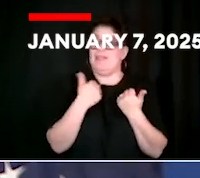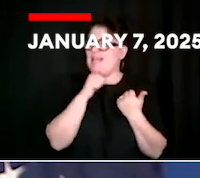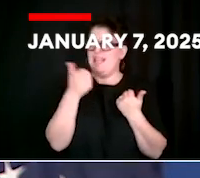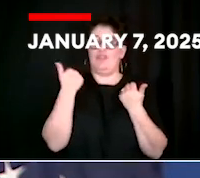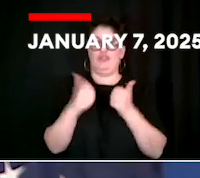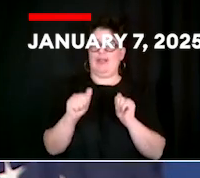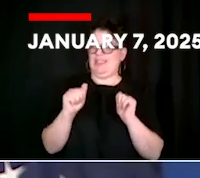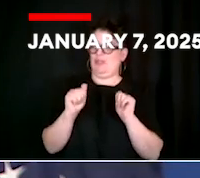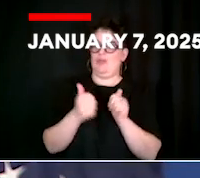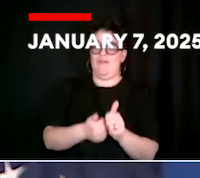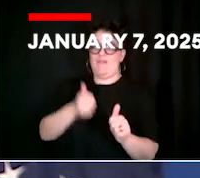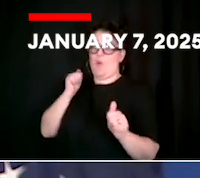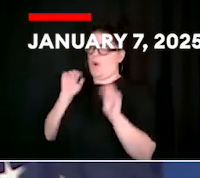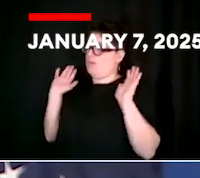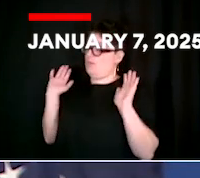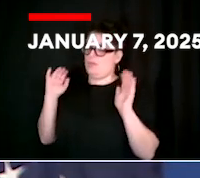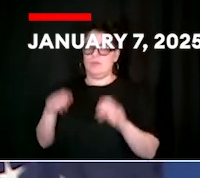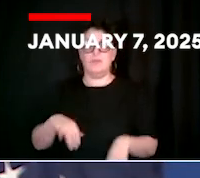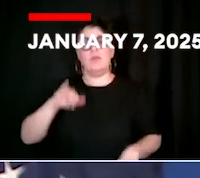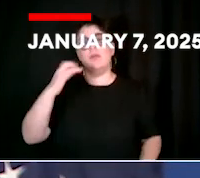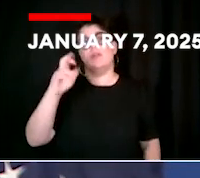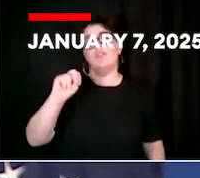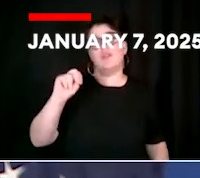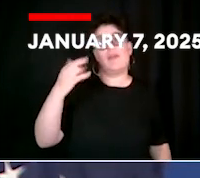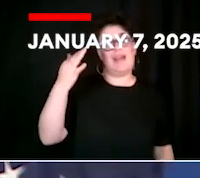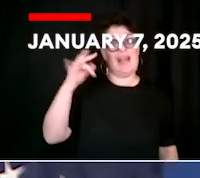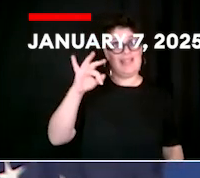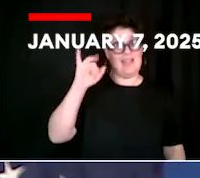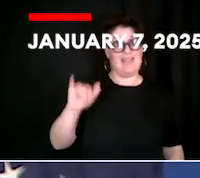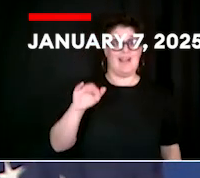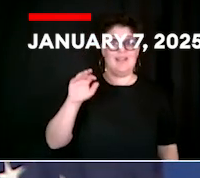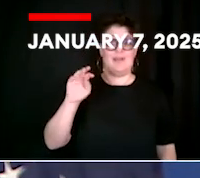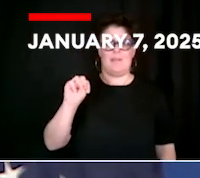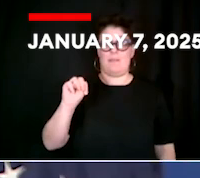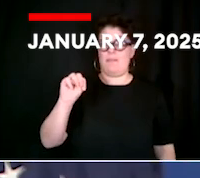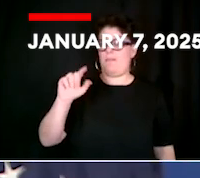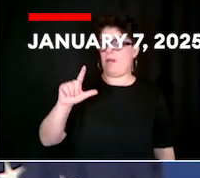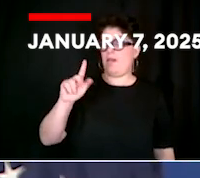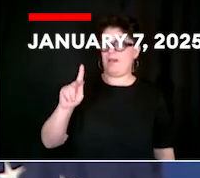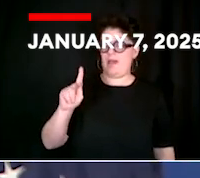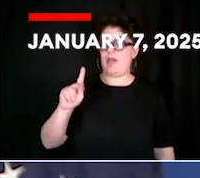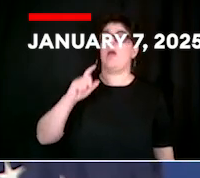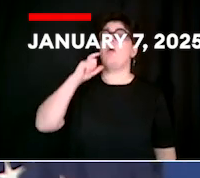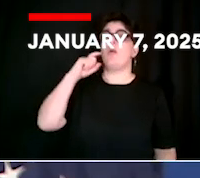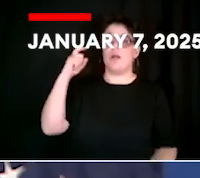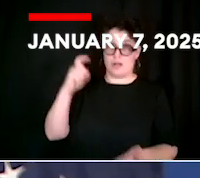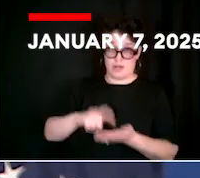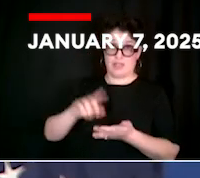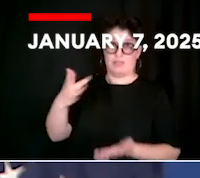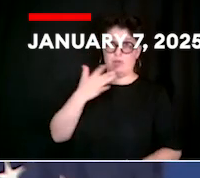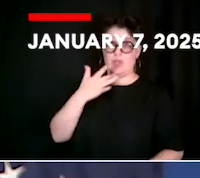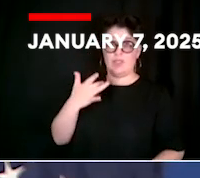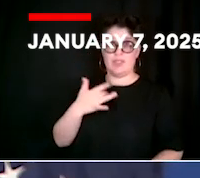19th is Dr. King's, the acknowledgement of Dr. King's birthday. I have a few incidents, so we're